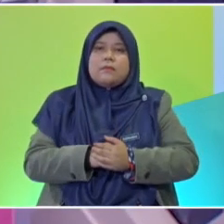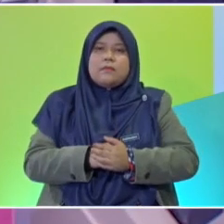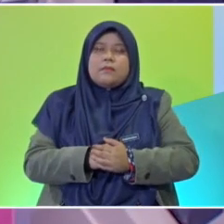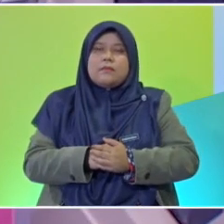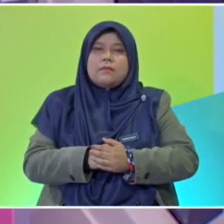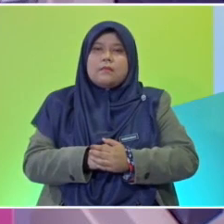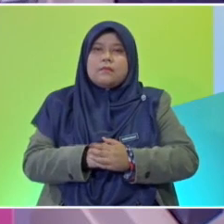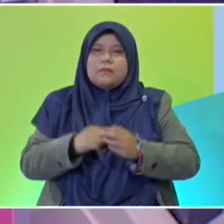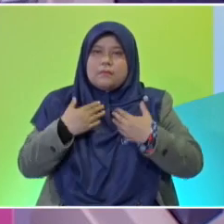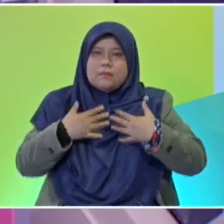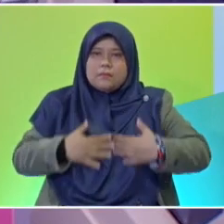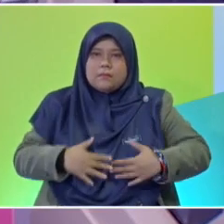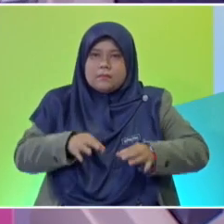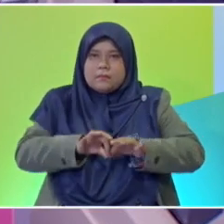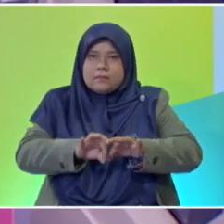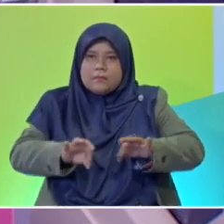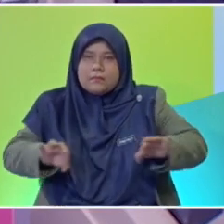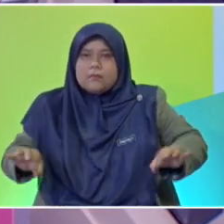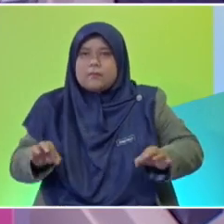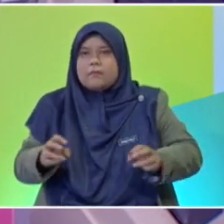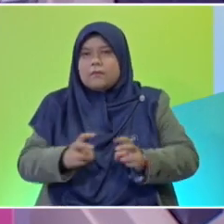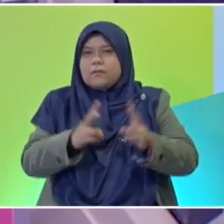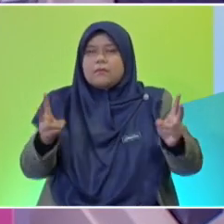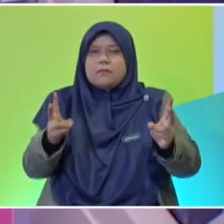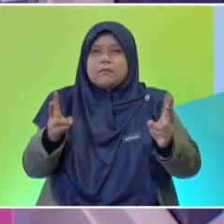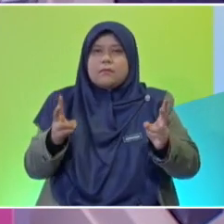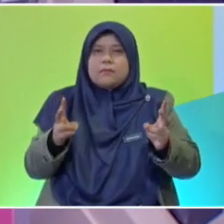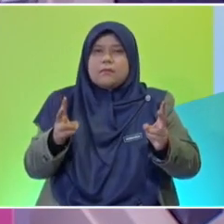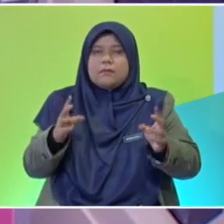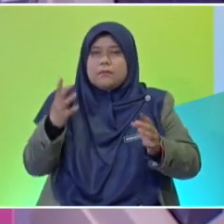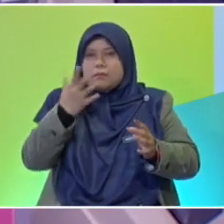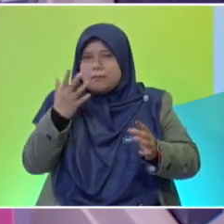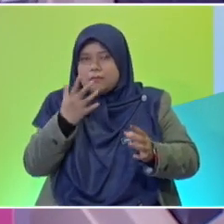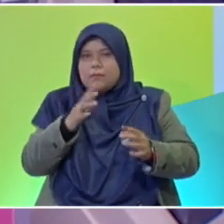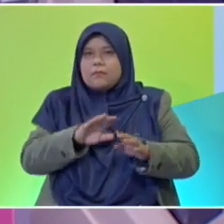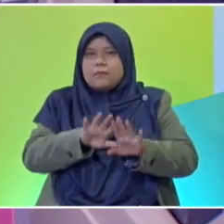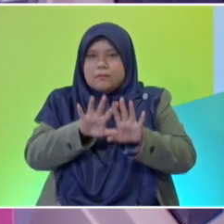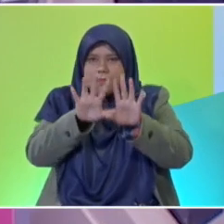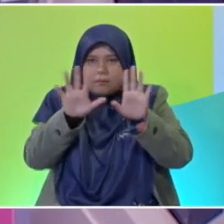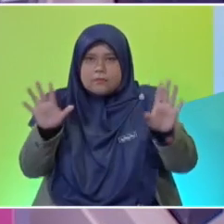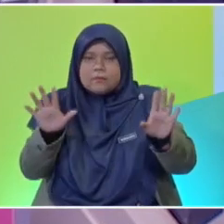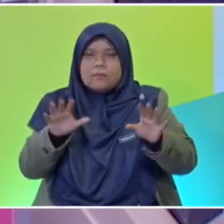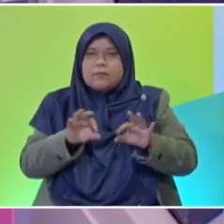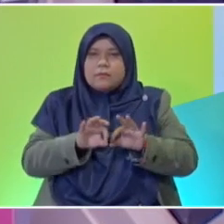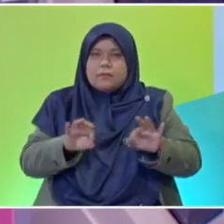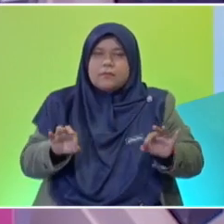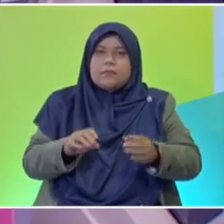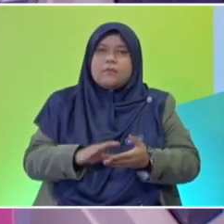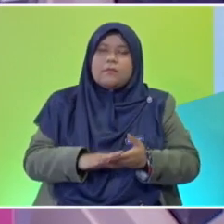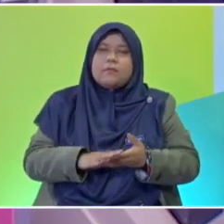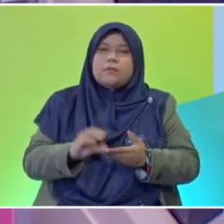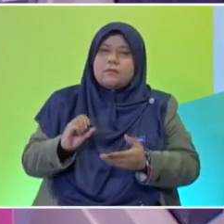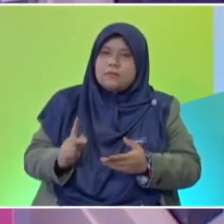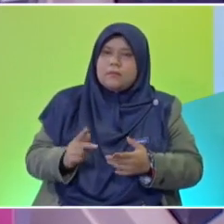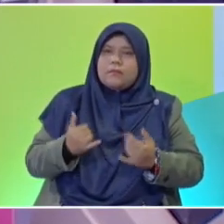this blood vessel to be very clear with clear path so that the blood will flow easily. Okay. Okay.